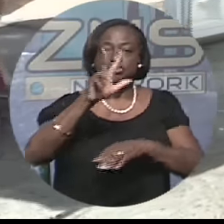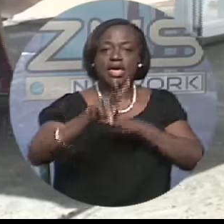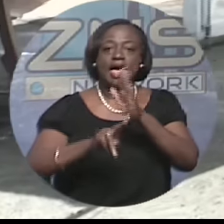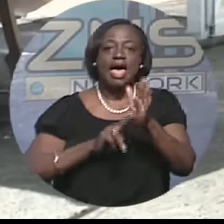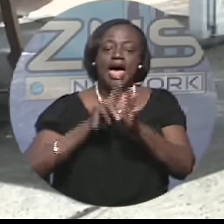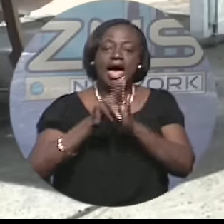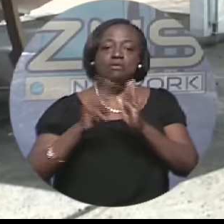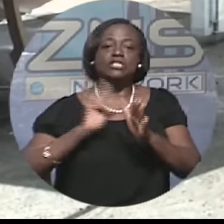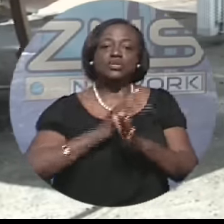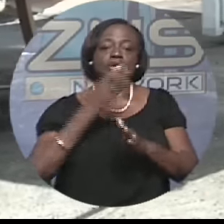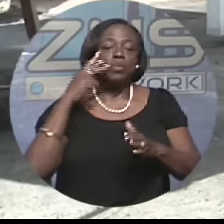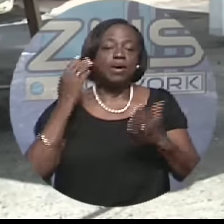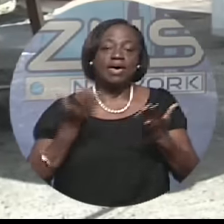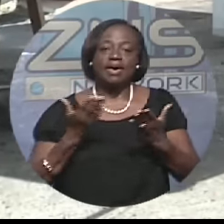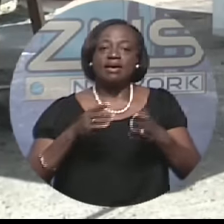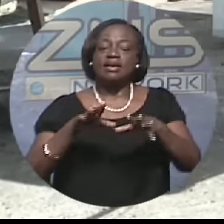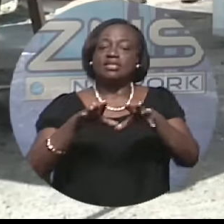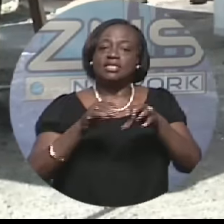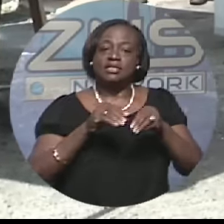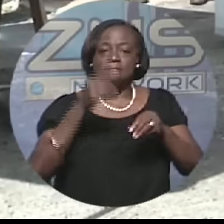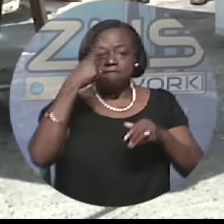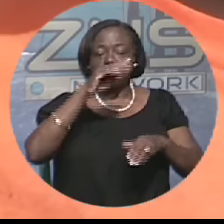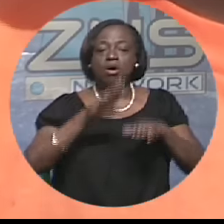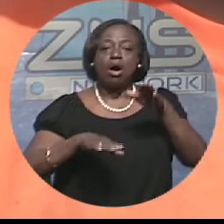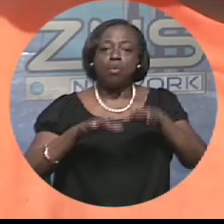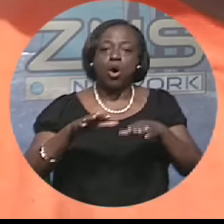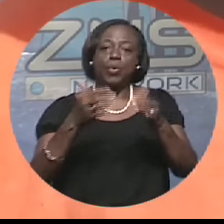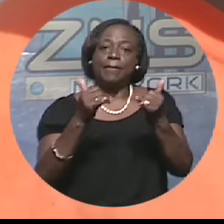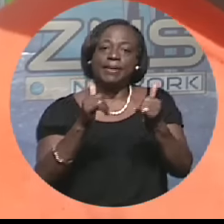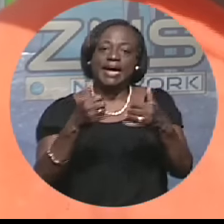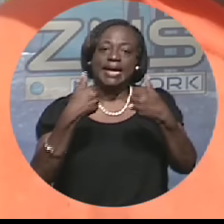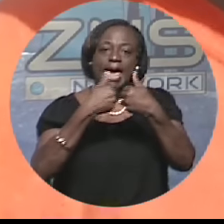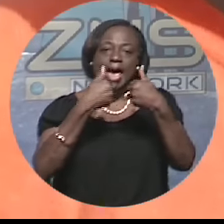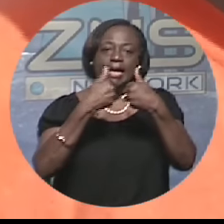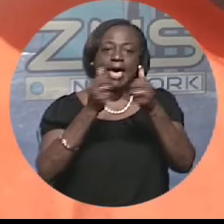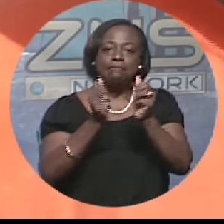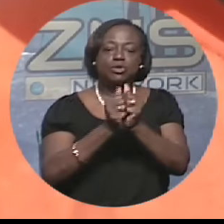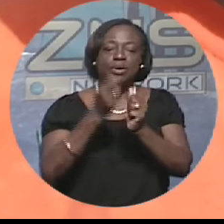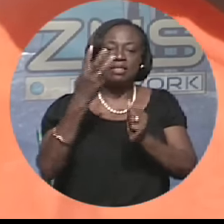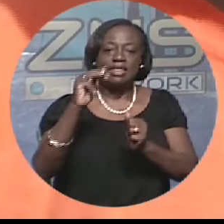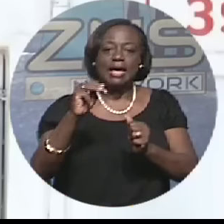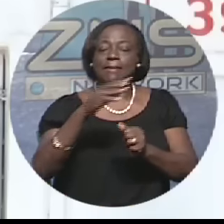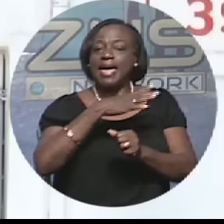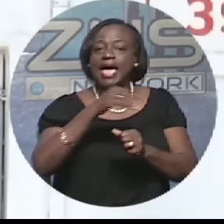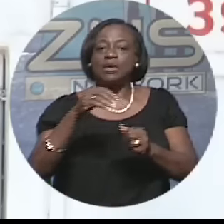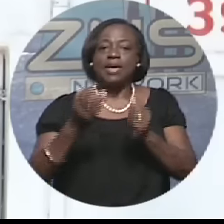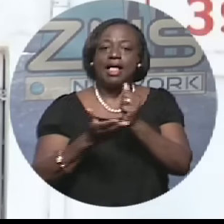them for walks, playing games. We're about to all have lunch together. And then we're also doing some upkeep around the house.